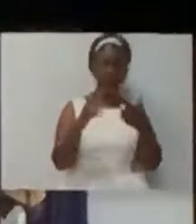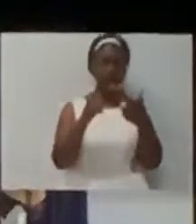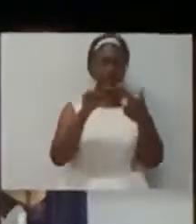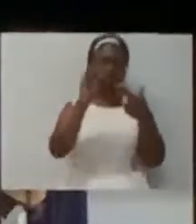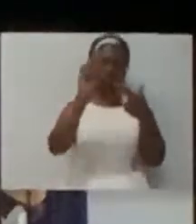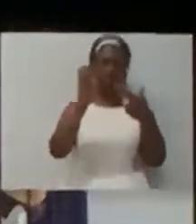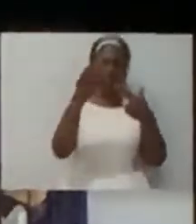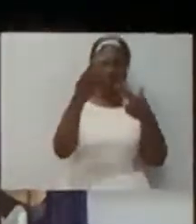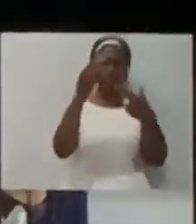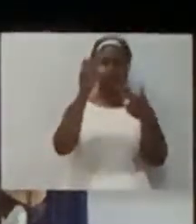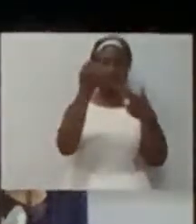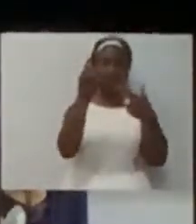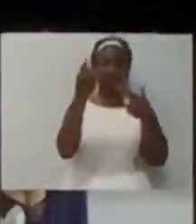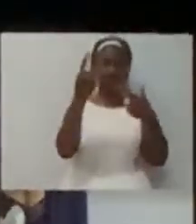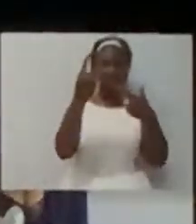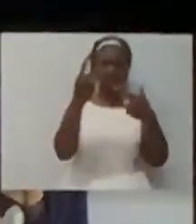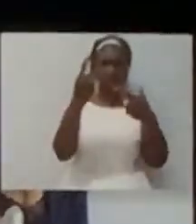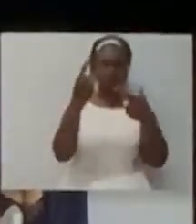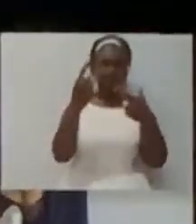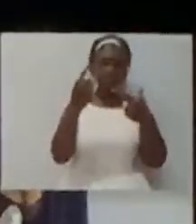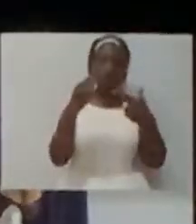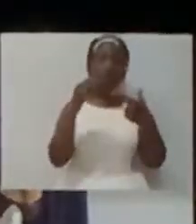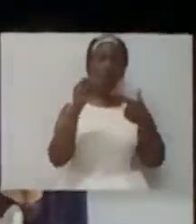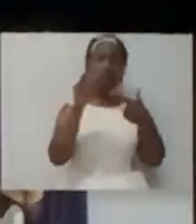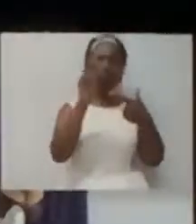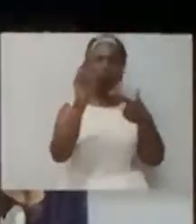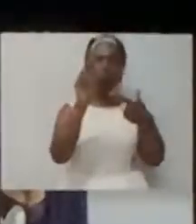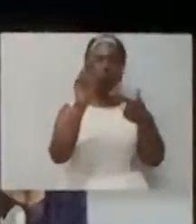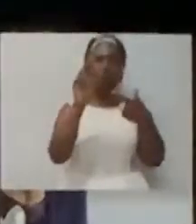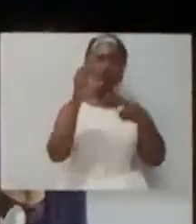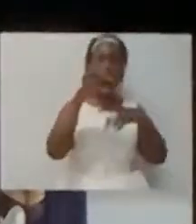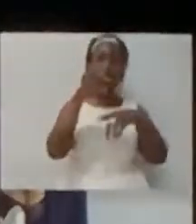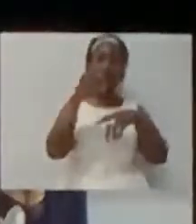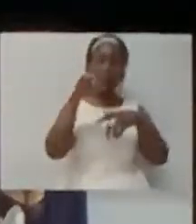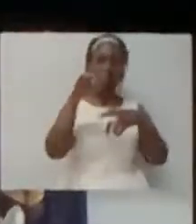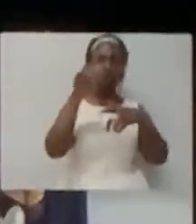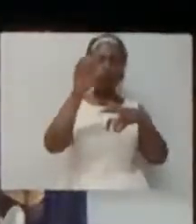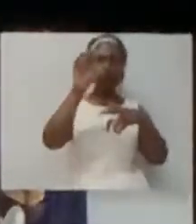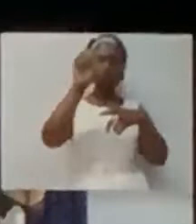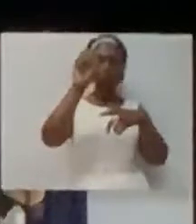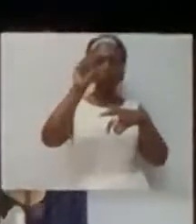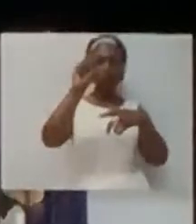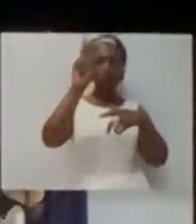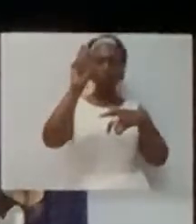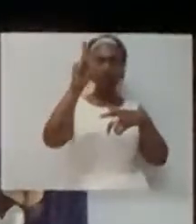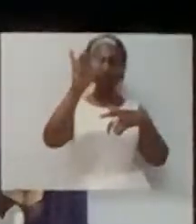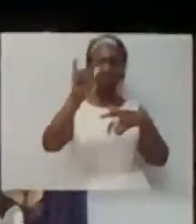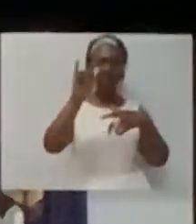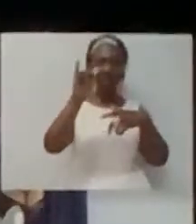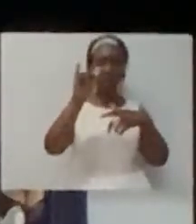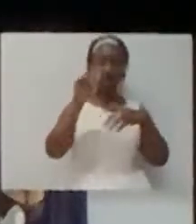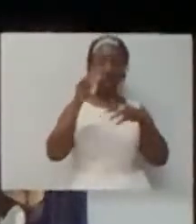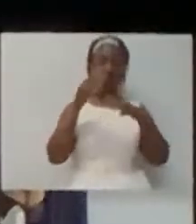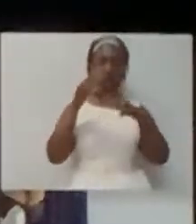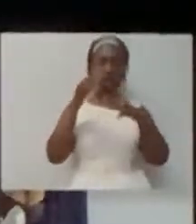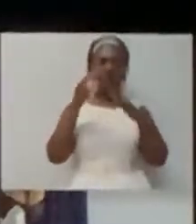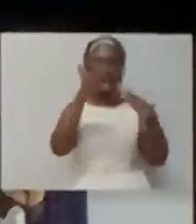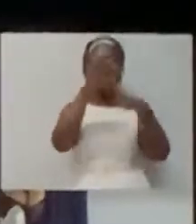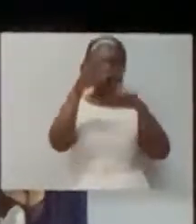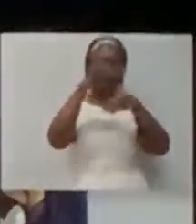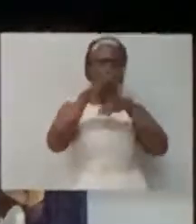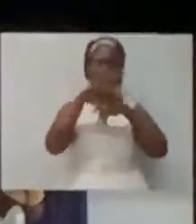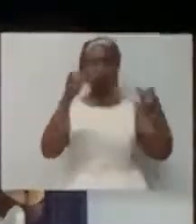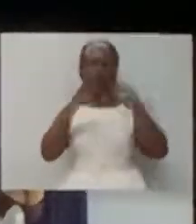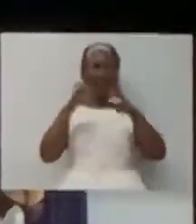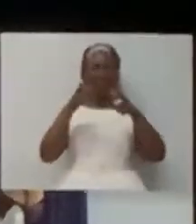$800,000. March 11th, the U.S. Geological Survey says a 3.1 magnitude quake was reported